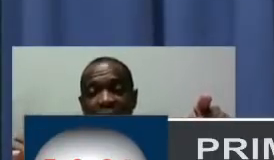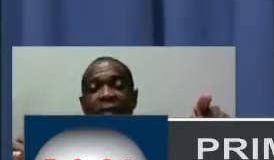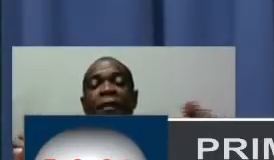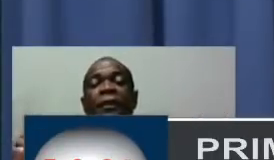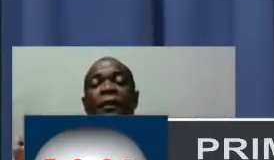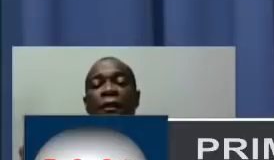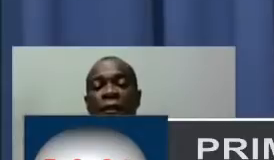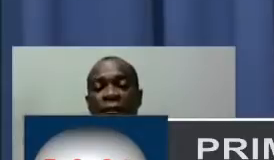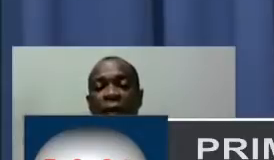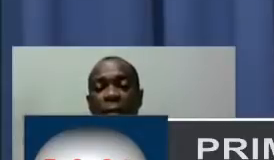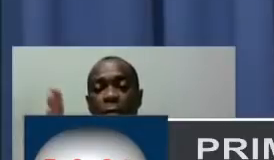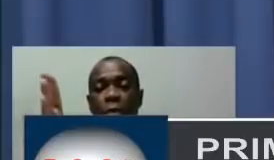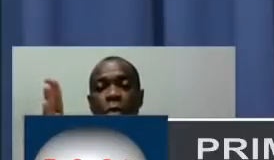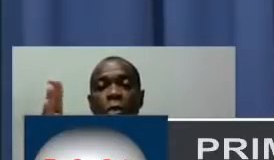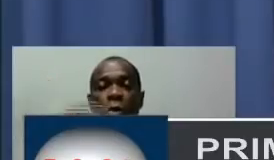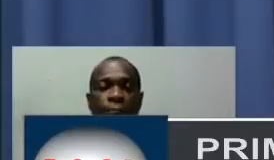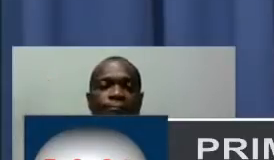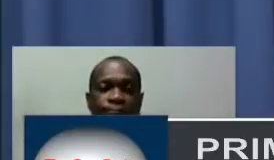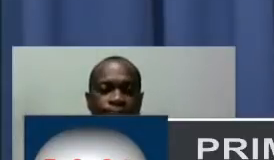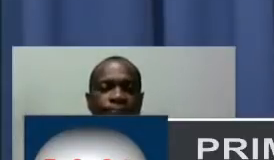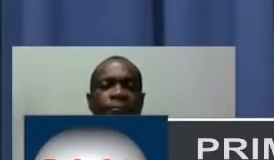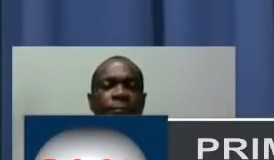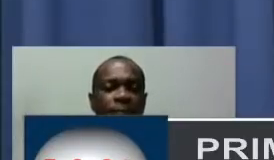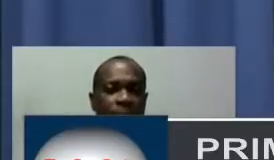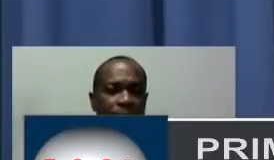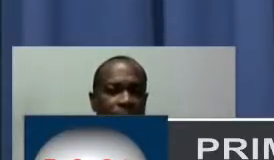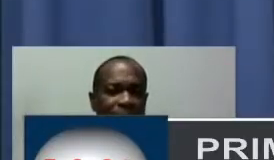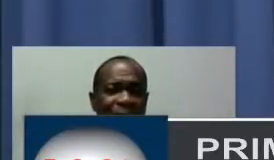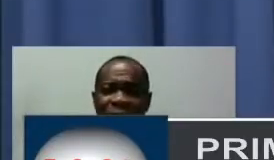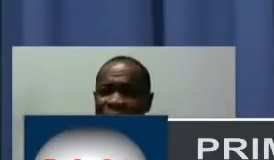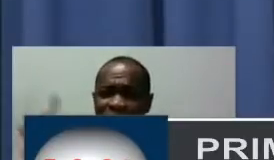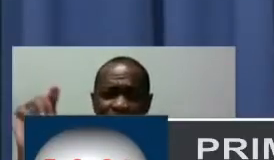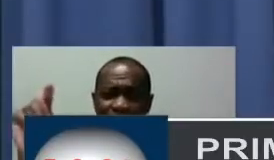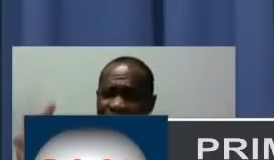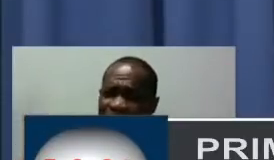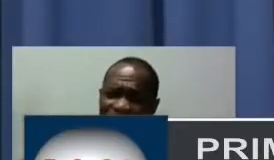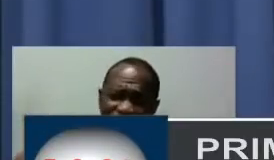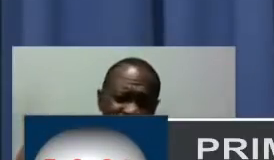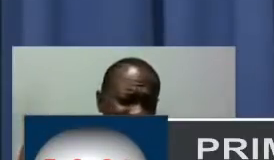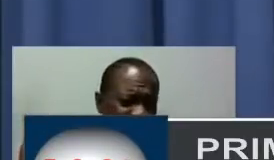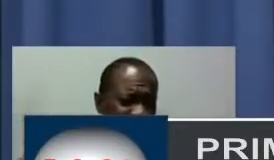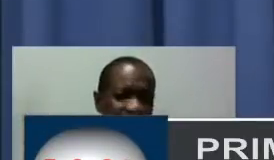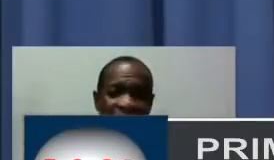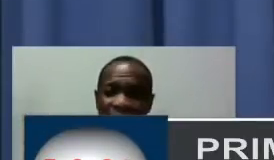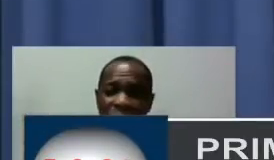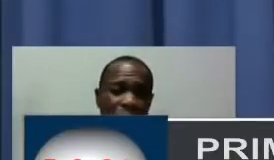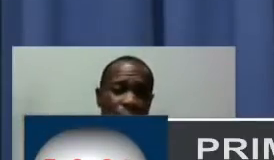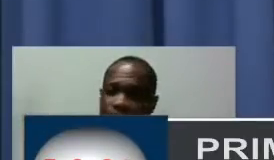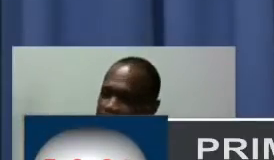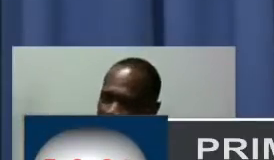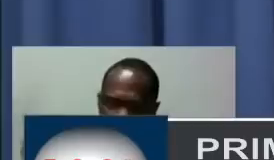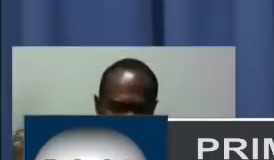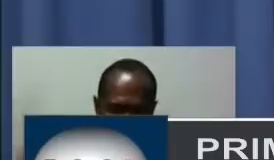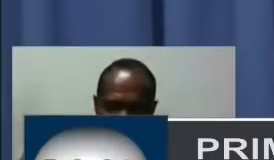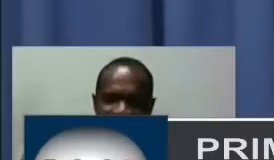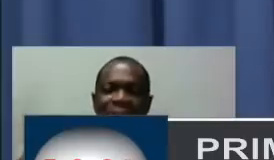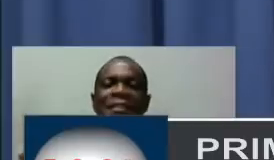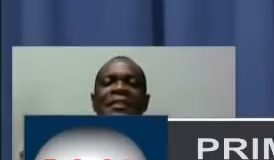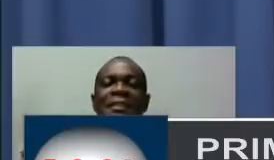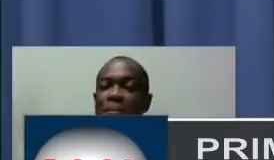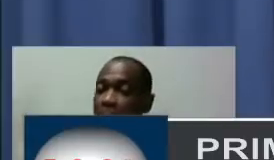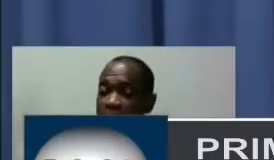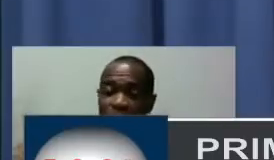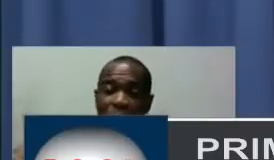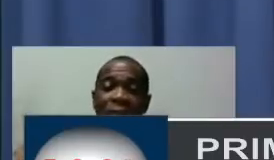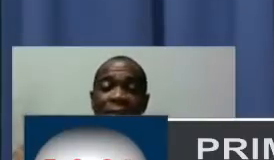has always been an integral part of the RHA system, but as I explained, we treat